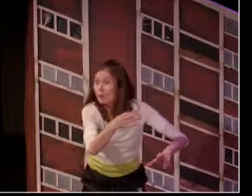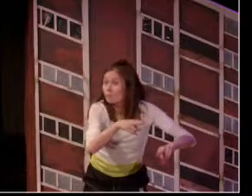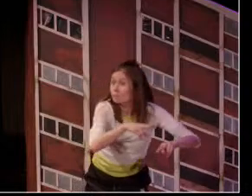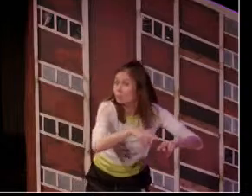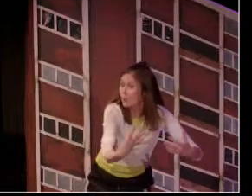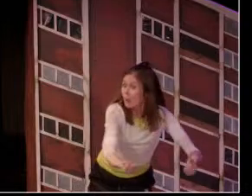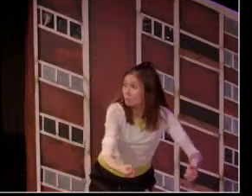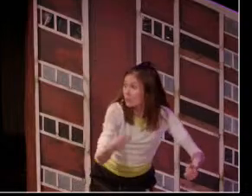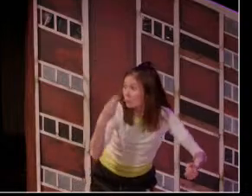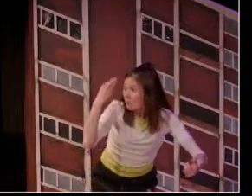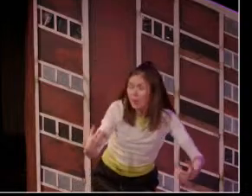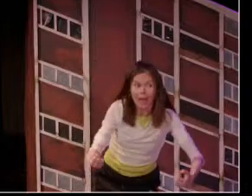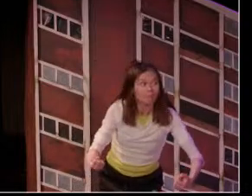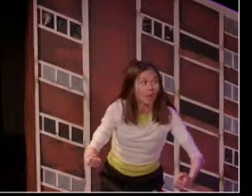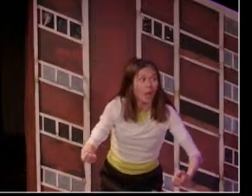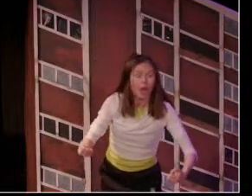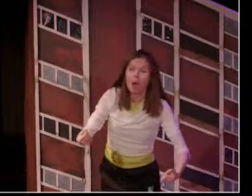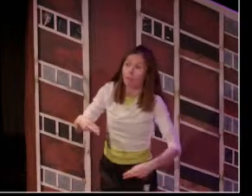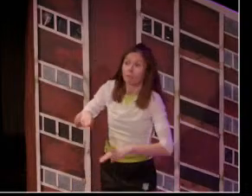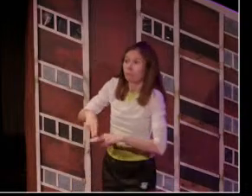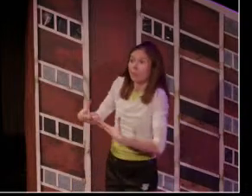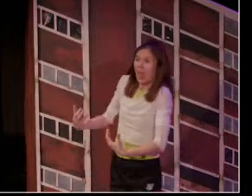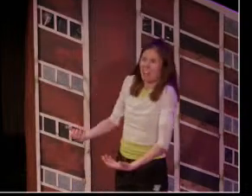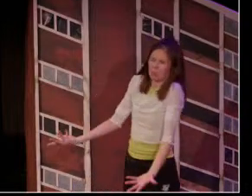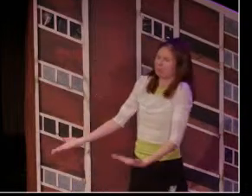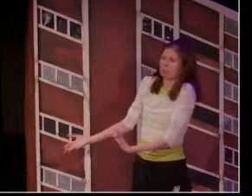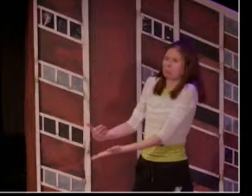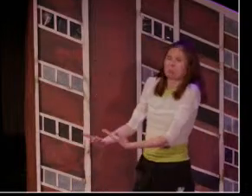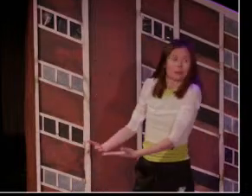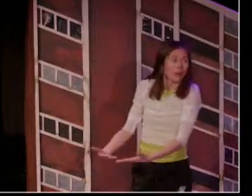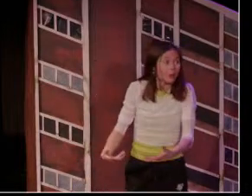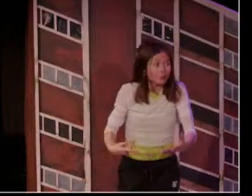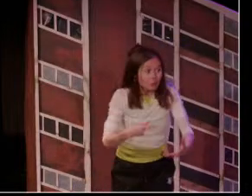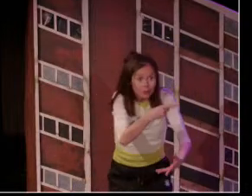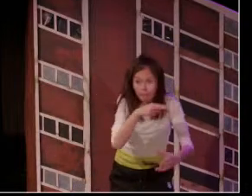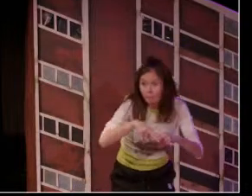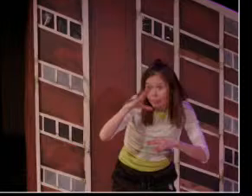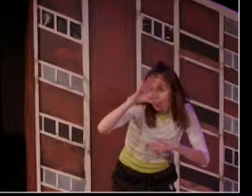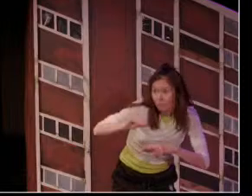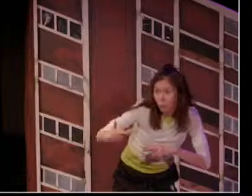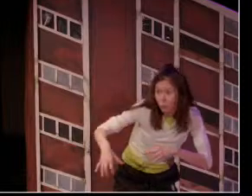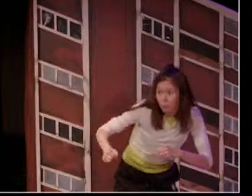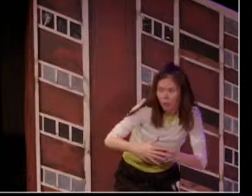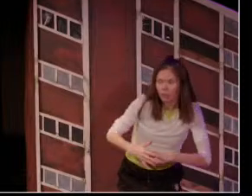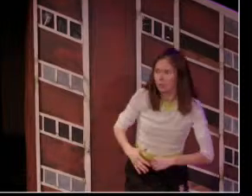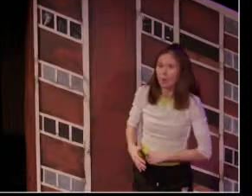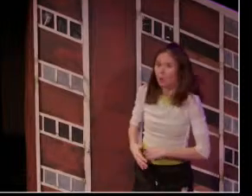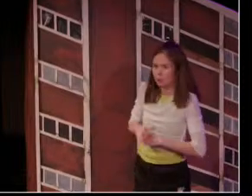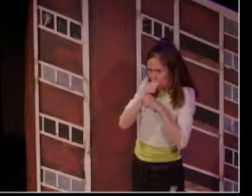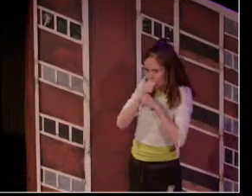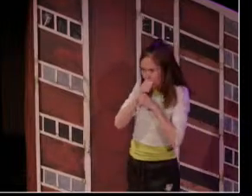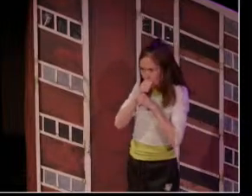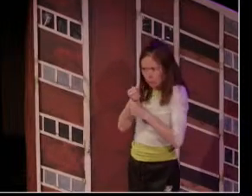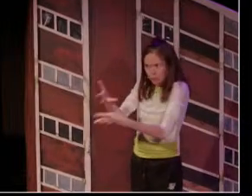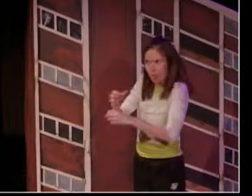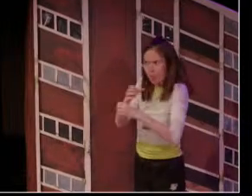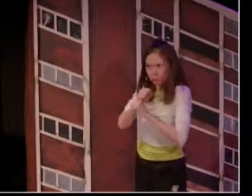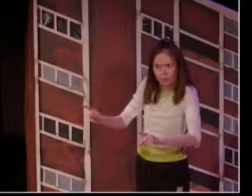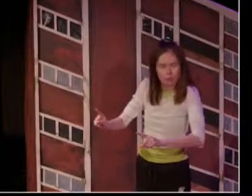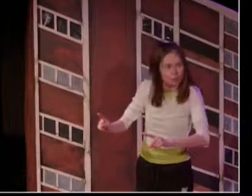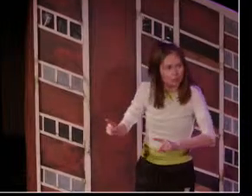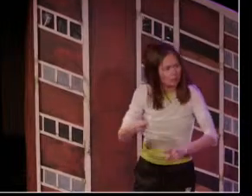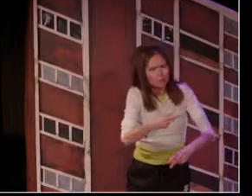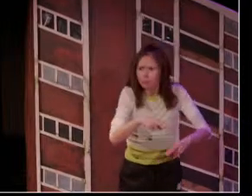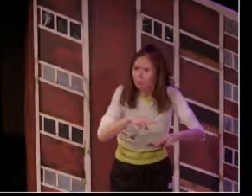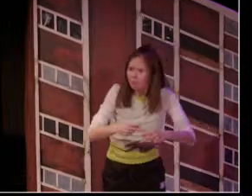mother, lad? A father, but what of him? Nosy of this? He neither does nor shall. Well, to me it seems the